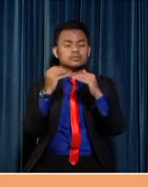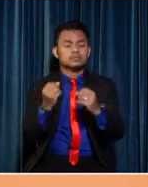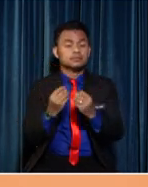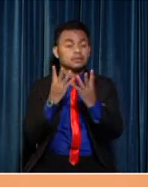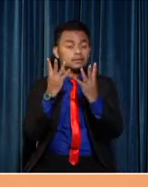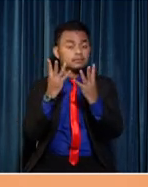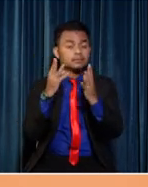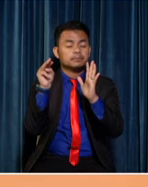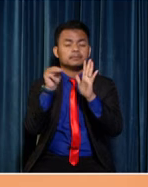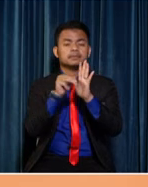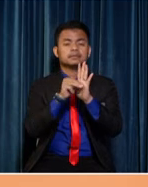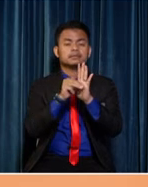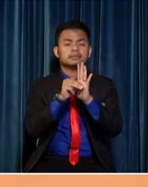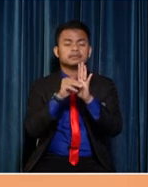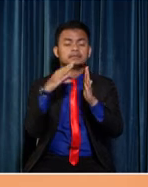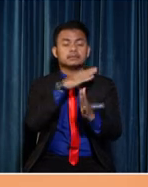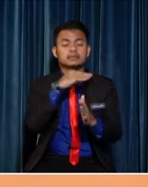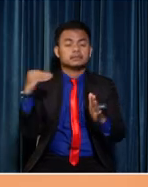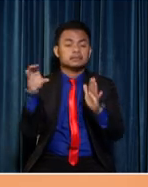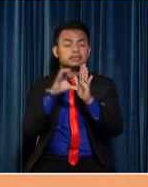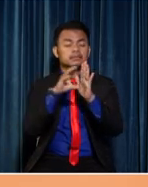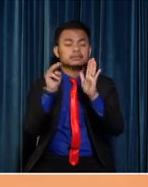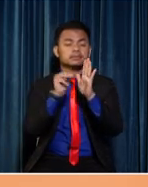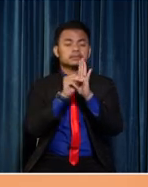many meters and centimeters.